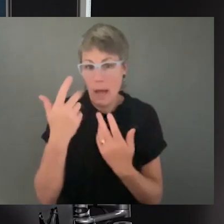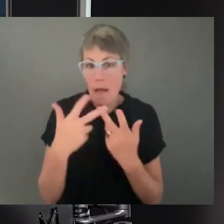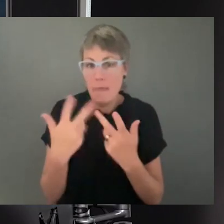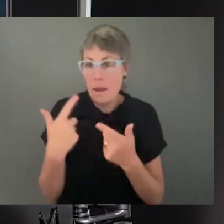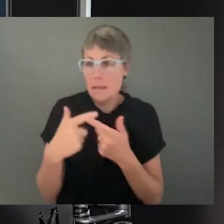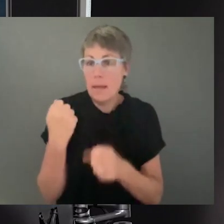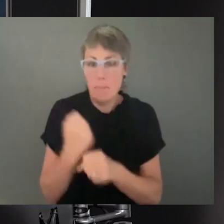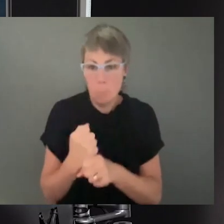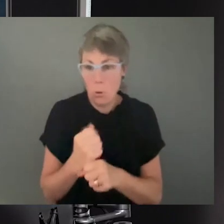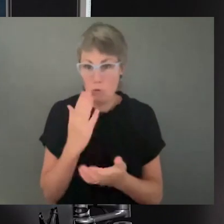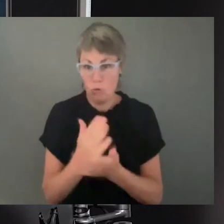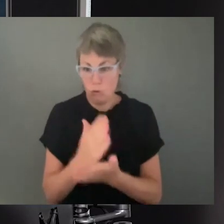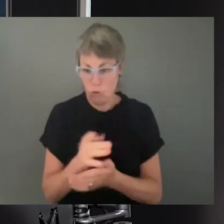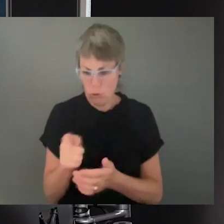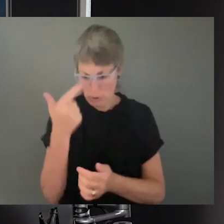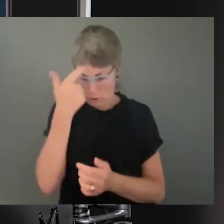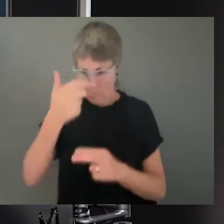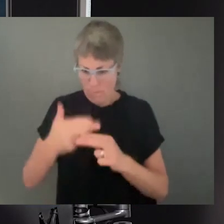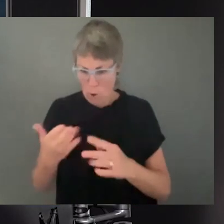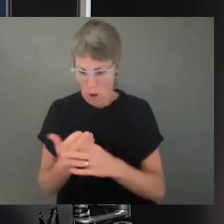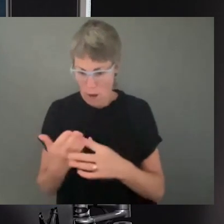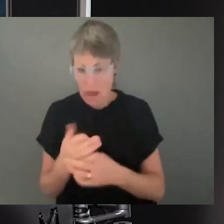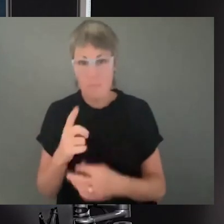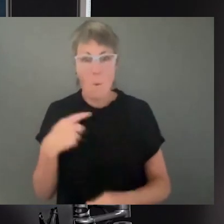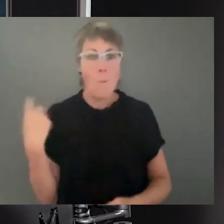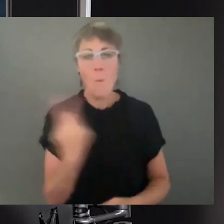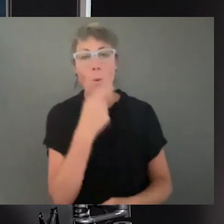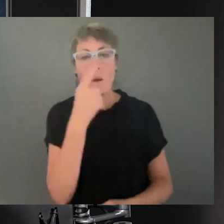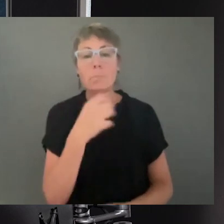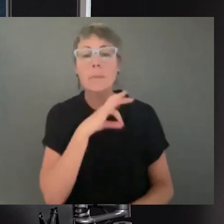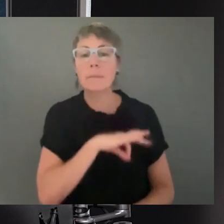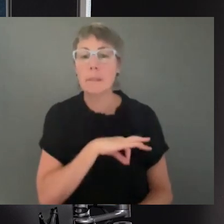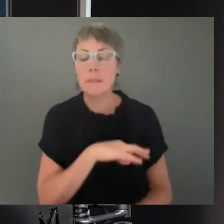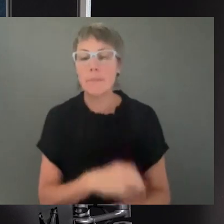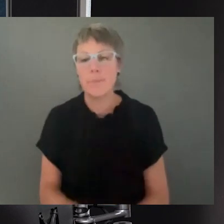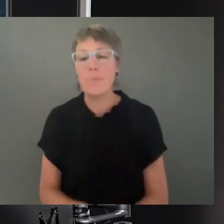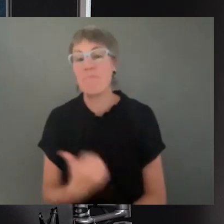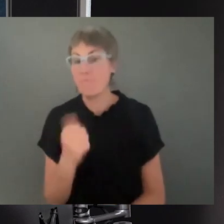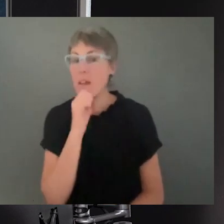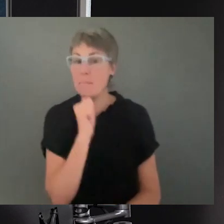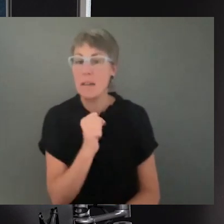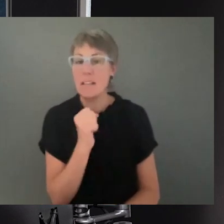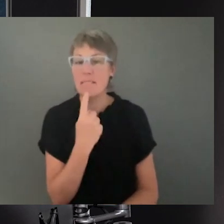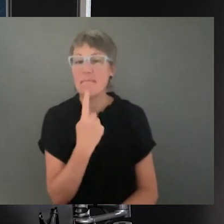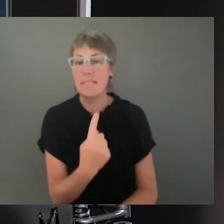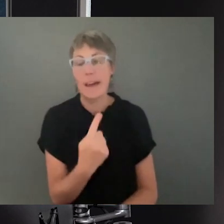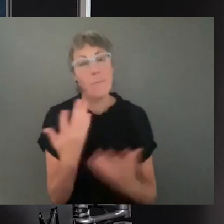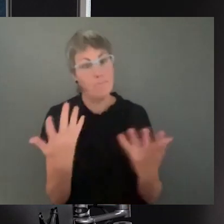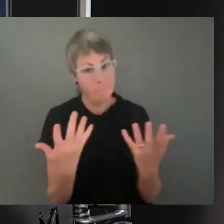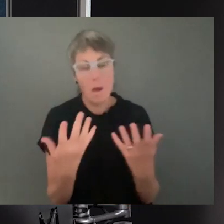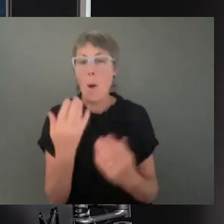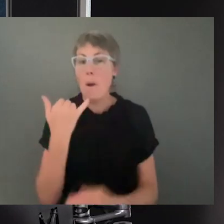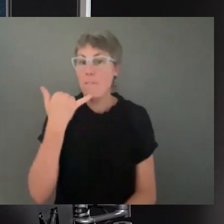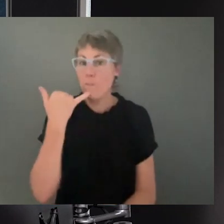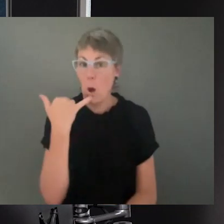that yourself enjoy, but then the wider population enjoy? What are some of the examples? Well, for example, a lot of people